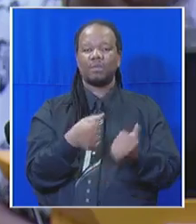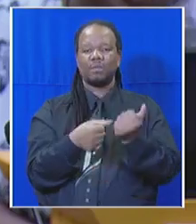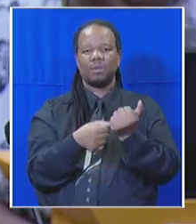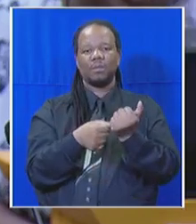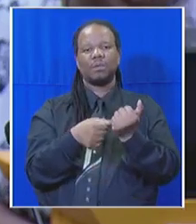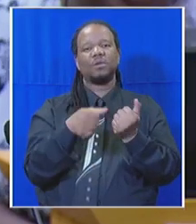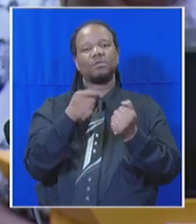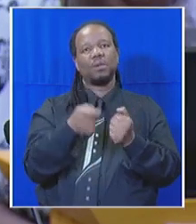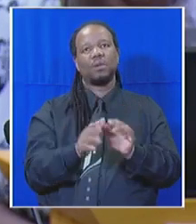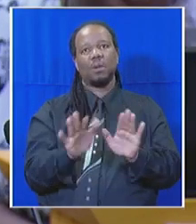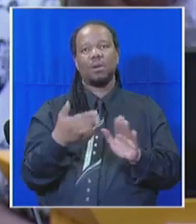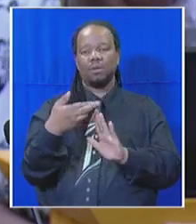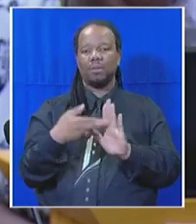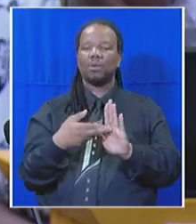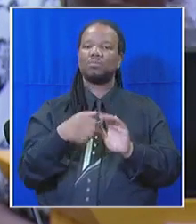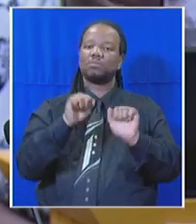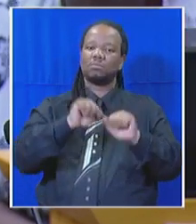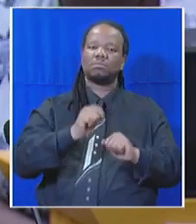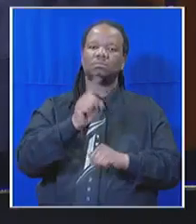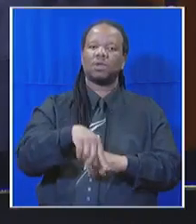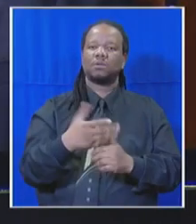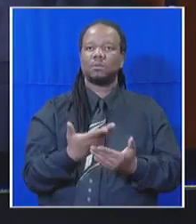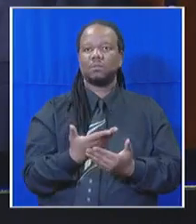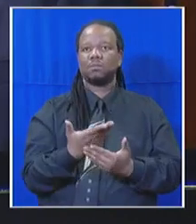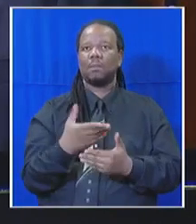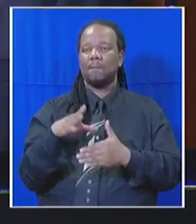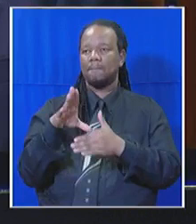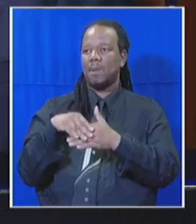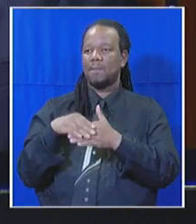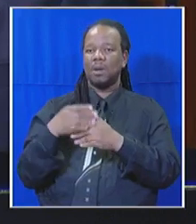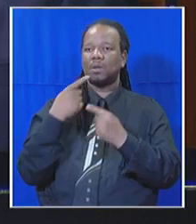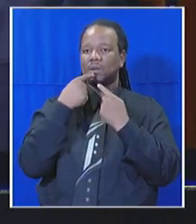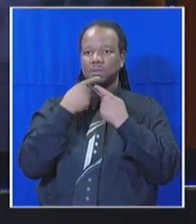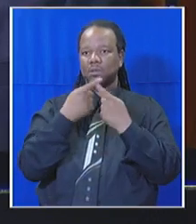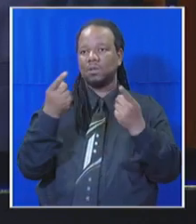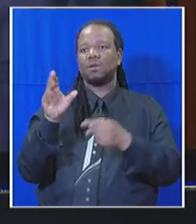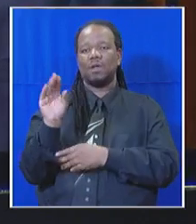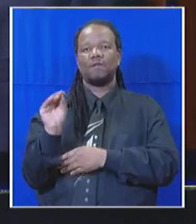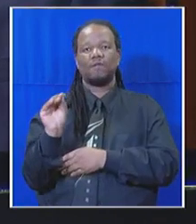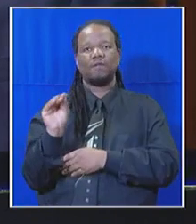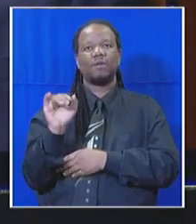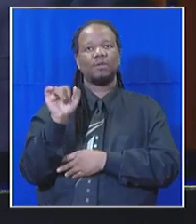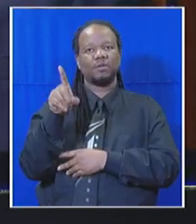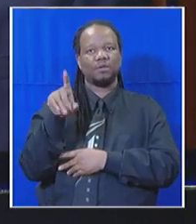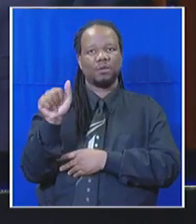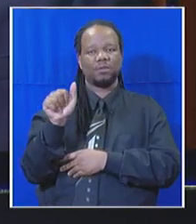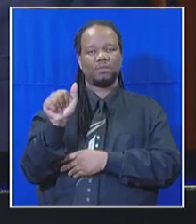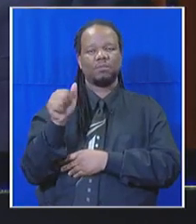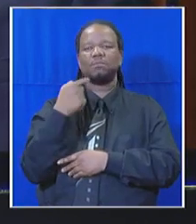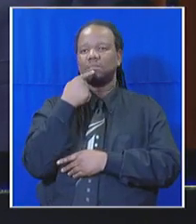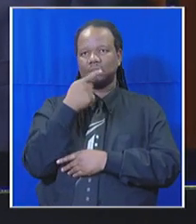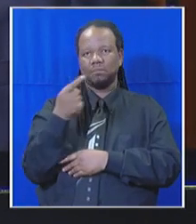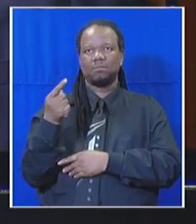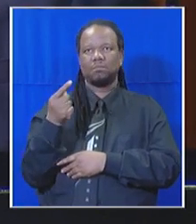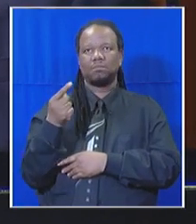move that the report be adopted. Honorable Members, any declarations? Yes, Deputy Speaker, the DA would like to make a declaration. Thank